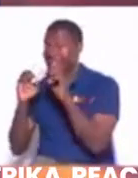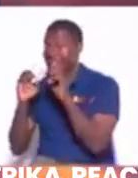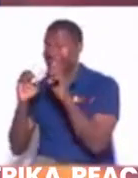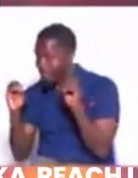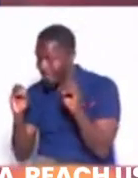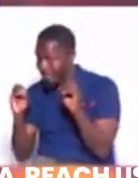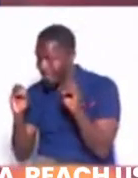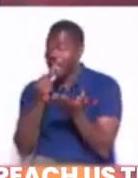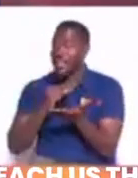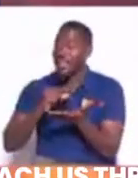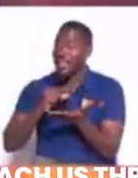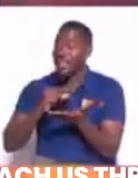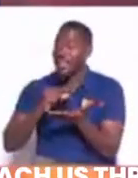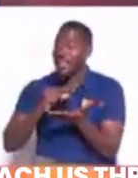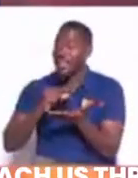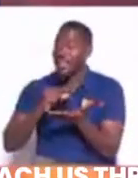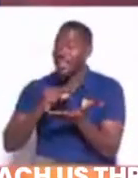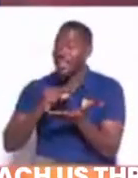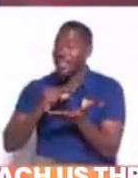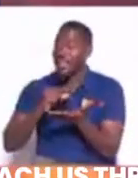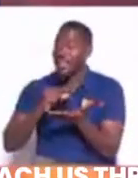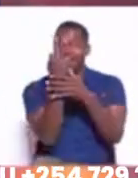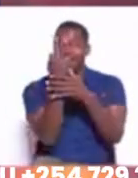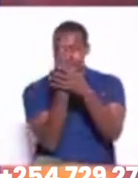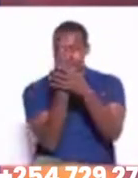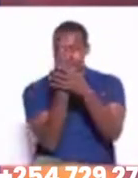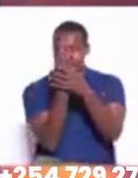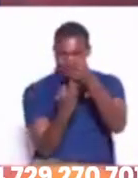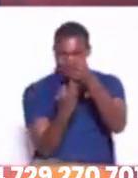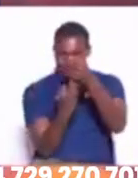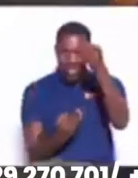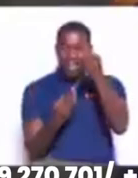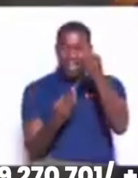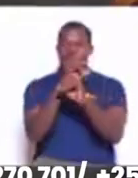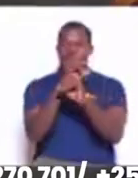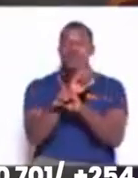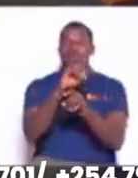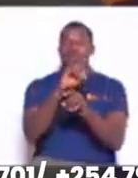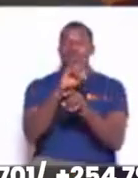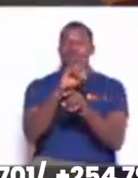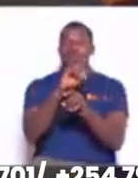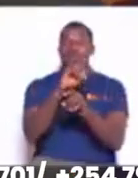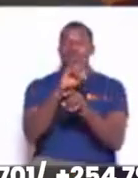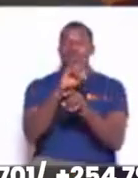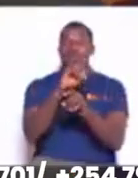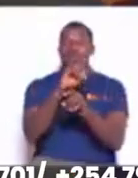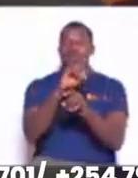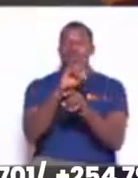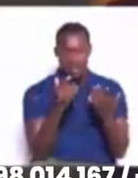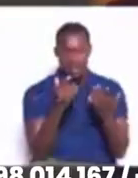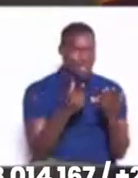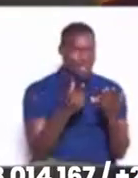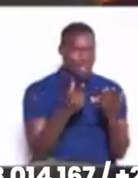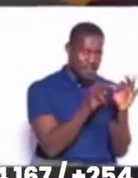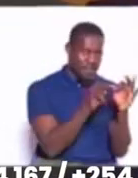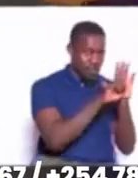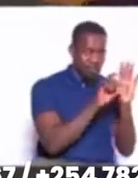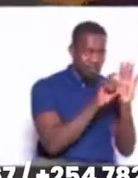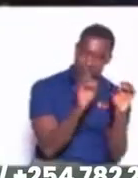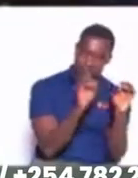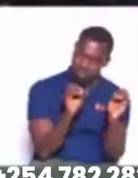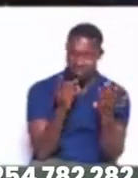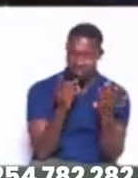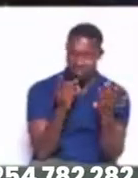law, there is no sin, because sin is the transgression of the law. And if there is no sin, there's no need for